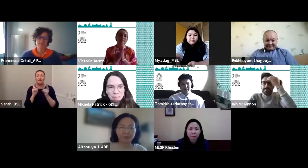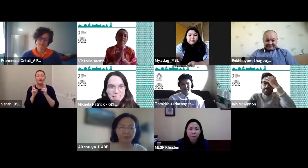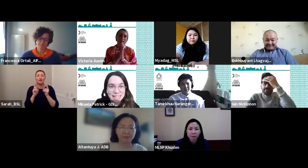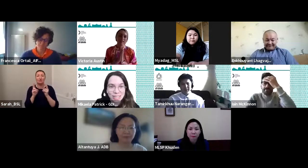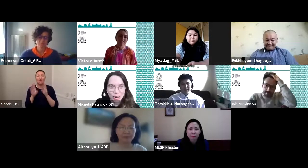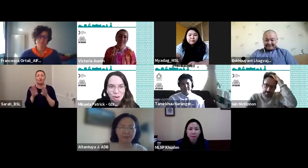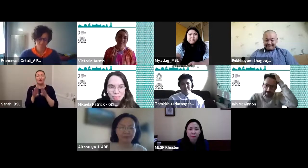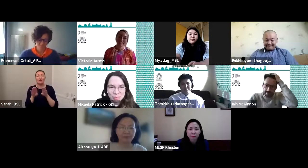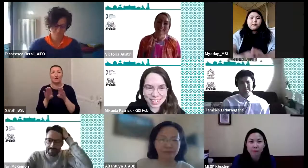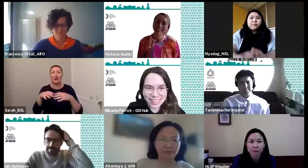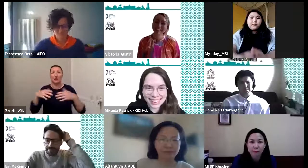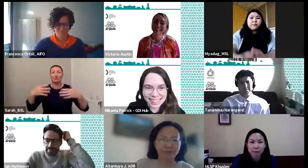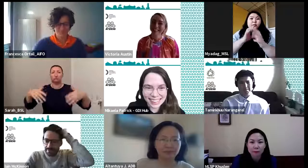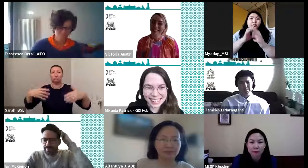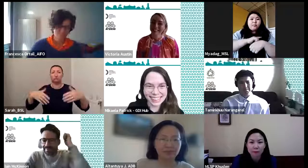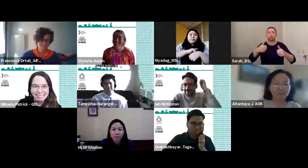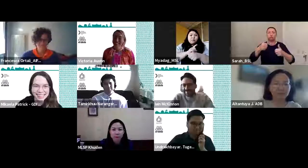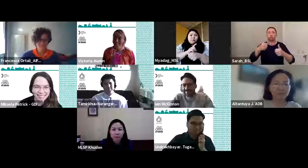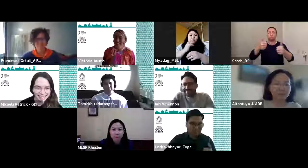done an amazing job.